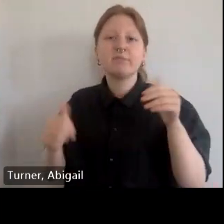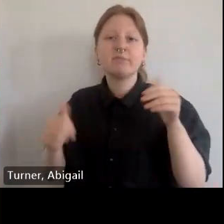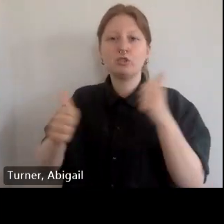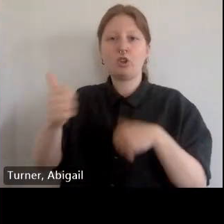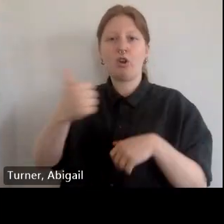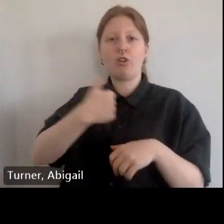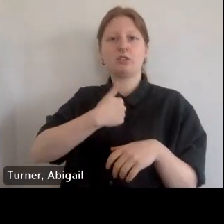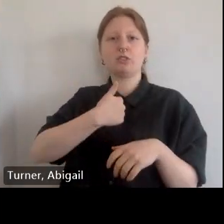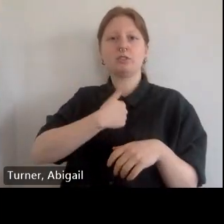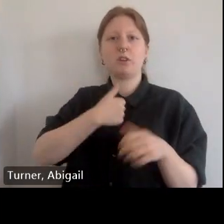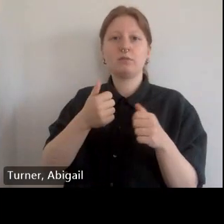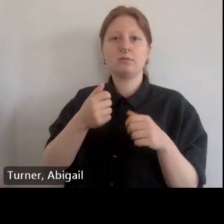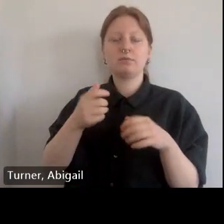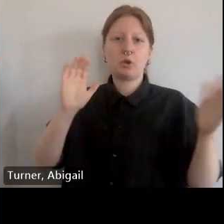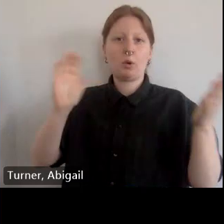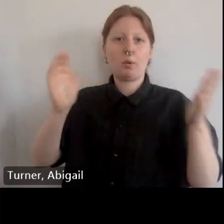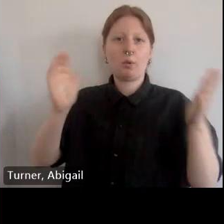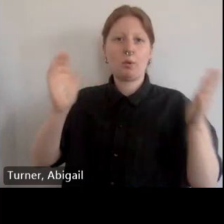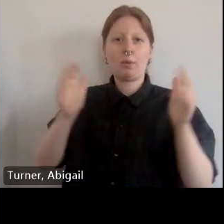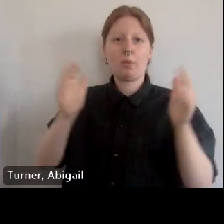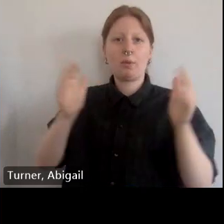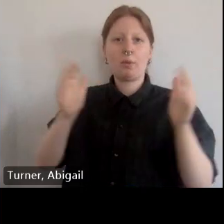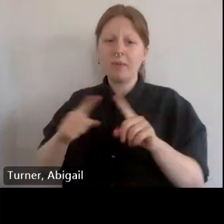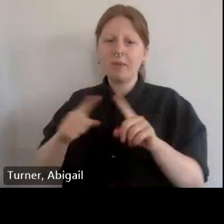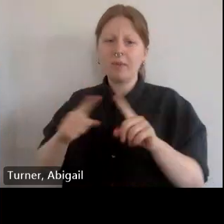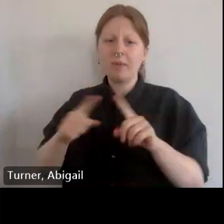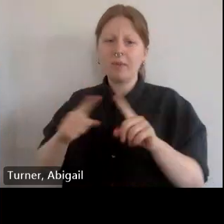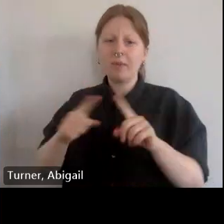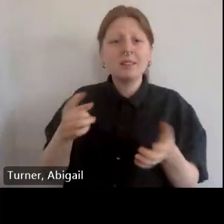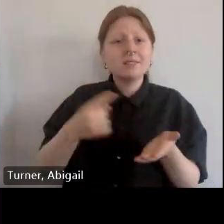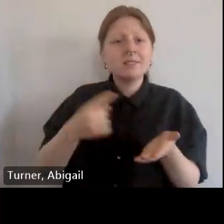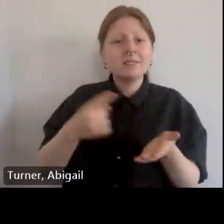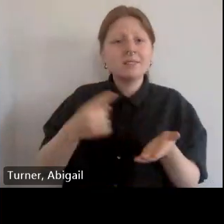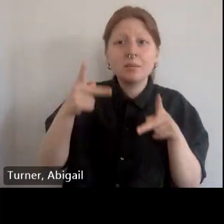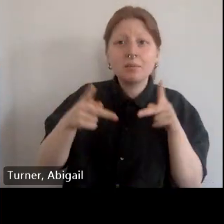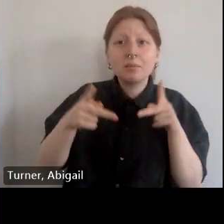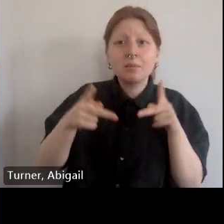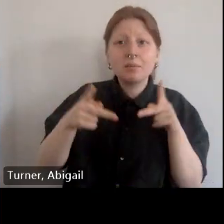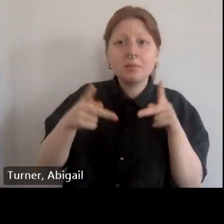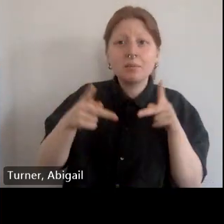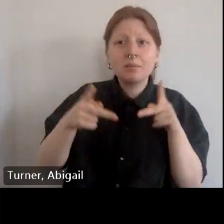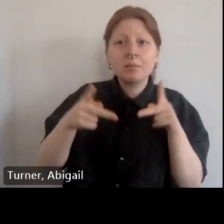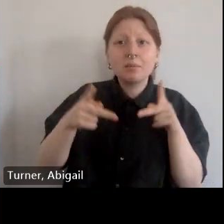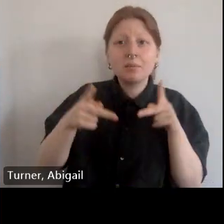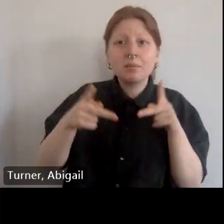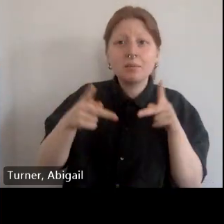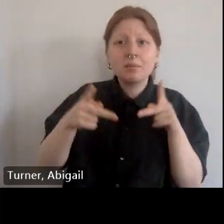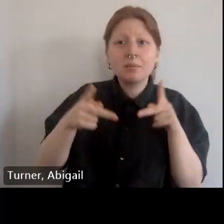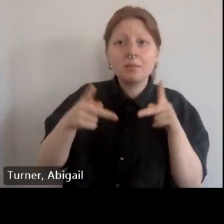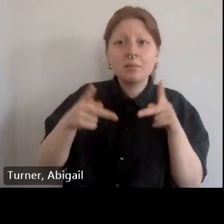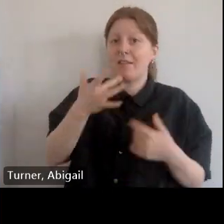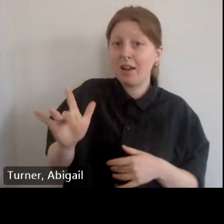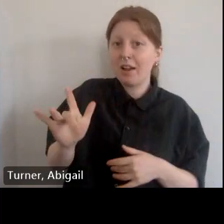the context we leave out, sometimes people get things with a little bit of luck. And I want to acknowledge that as well.